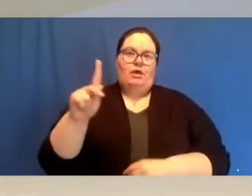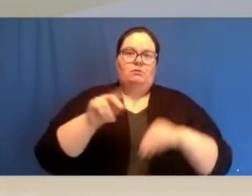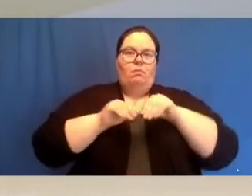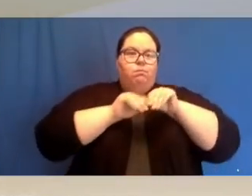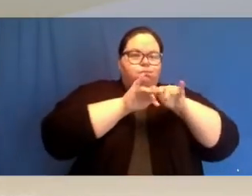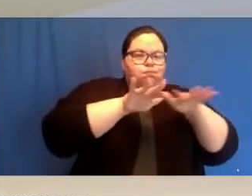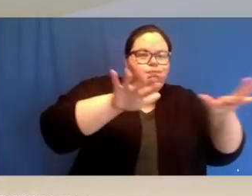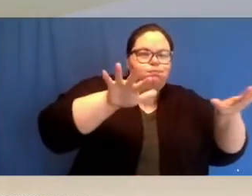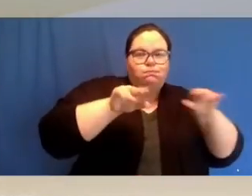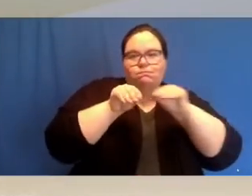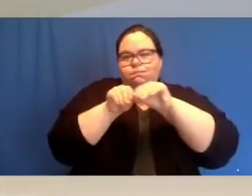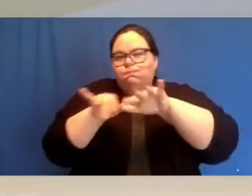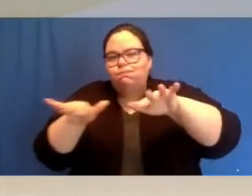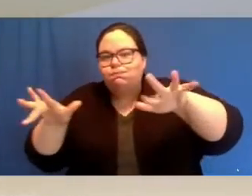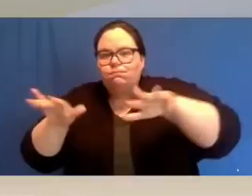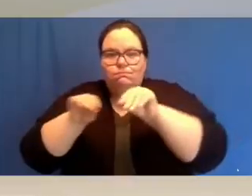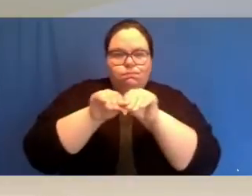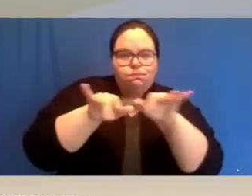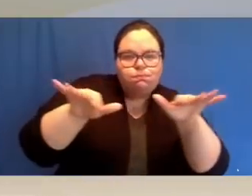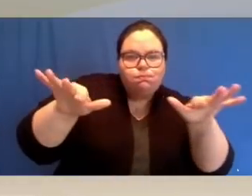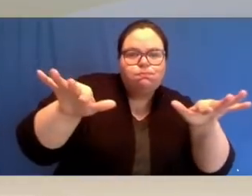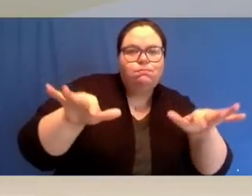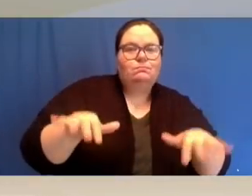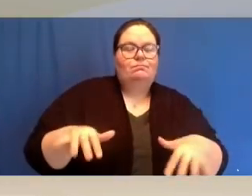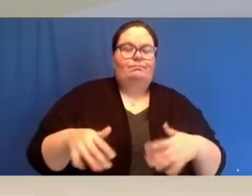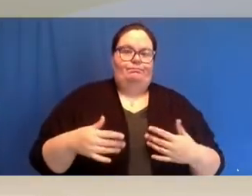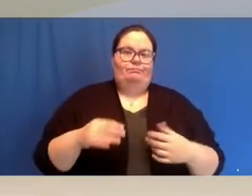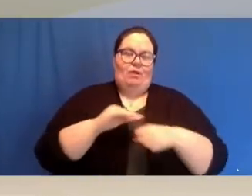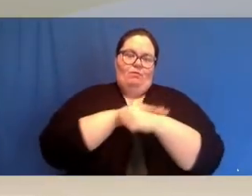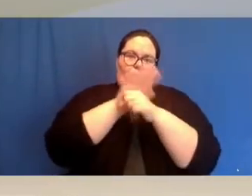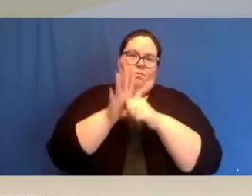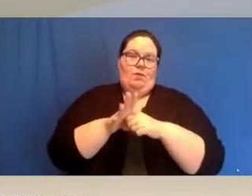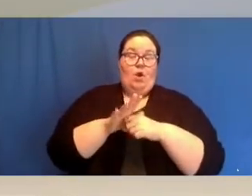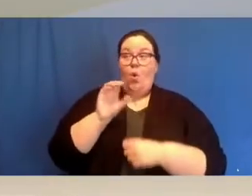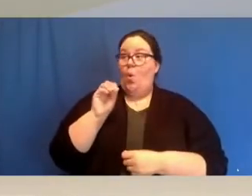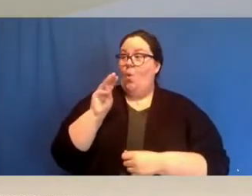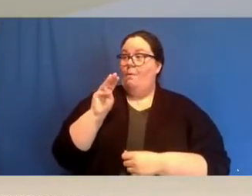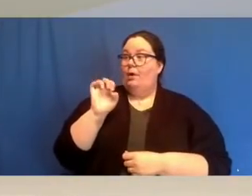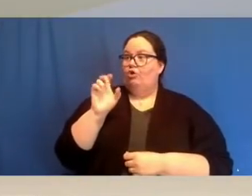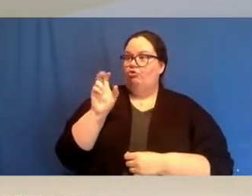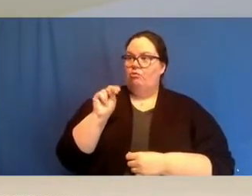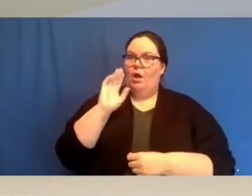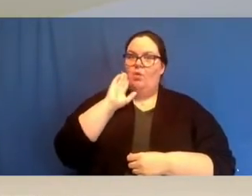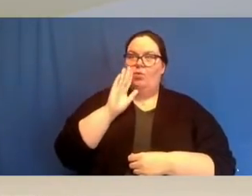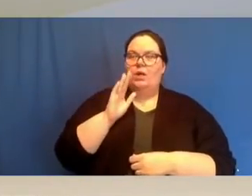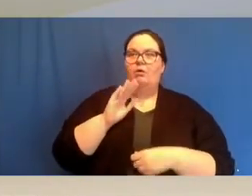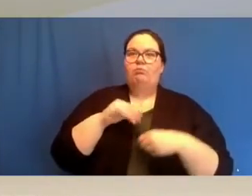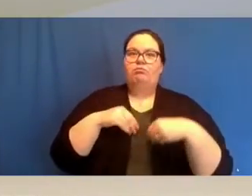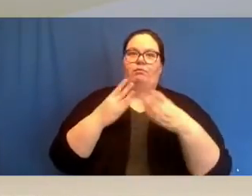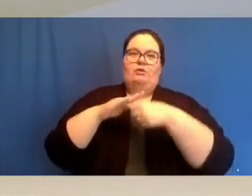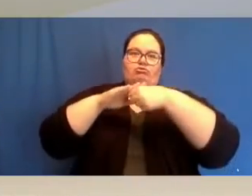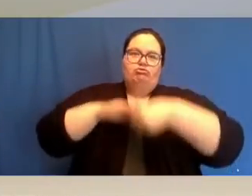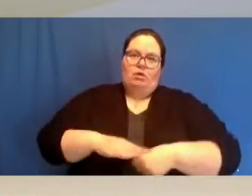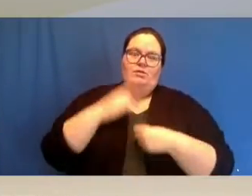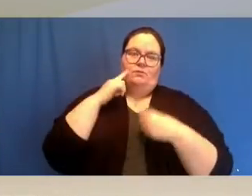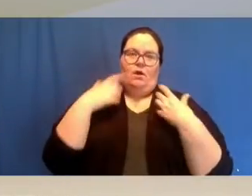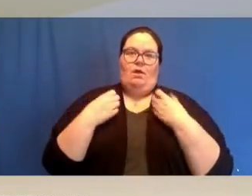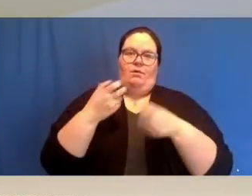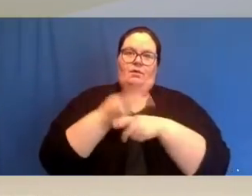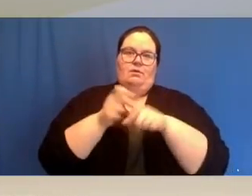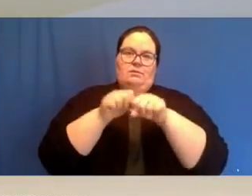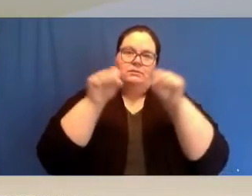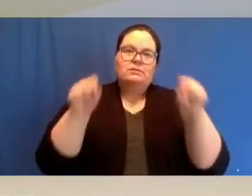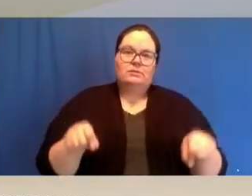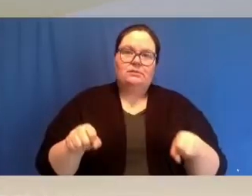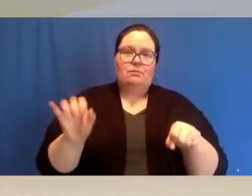outbreaks. We have to anticipate that Omicron will create significant strain on the healthcare system